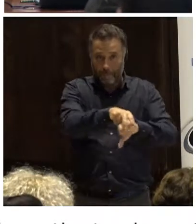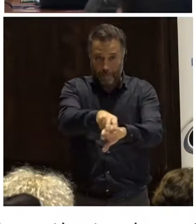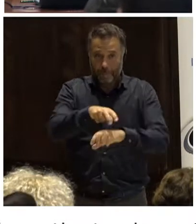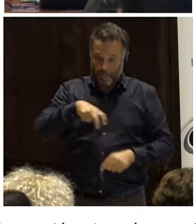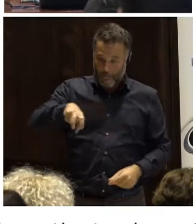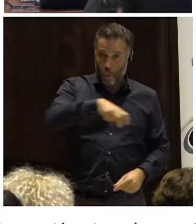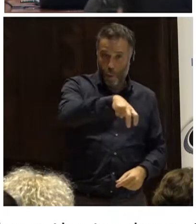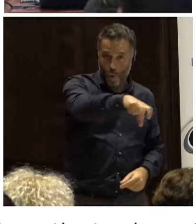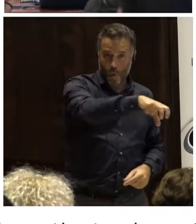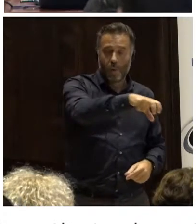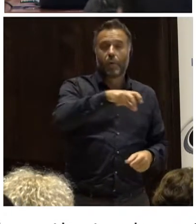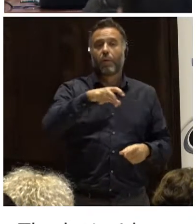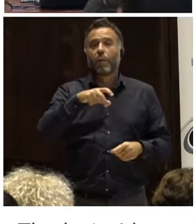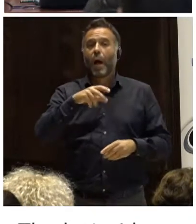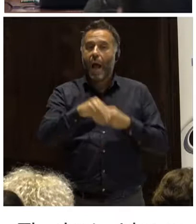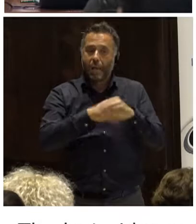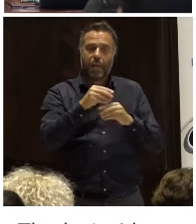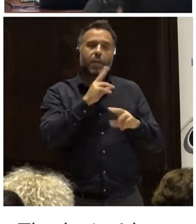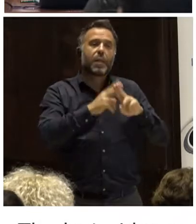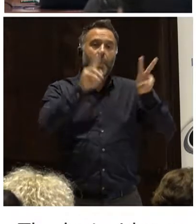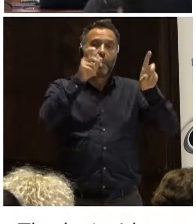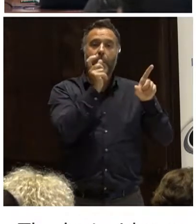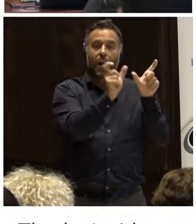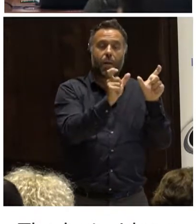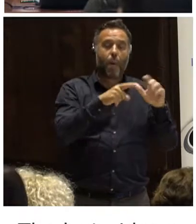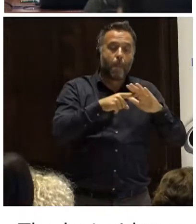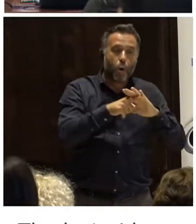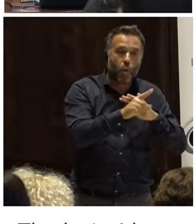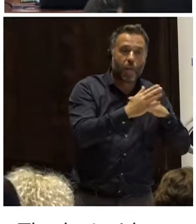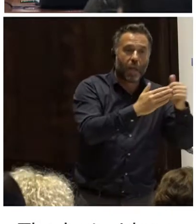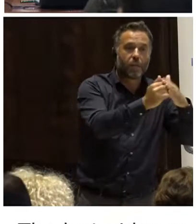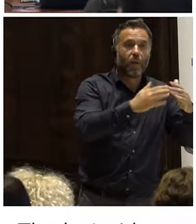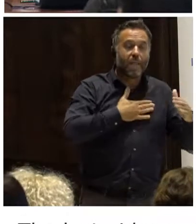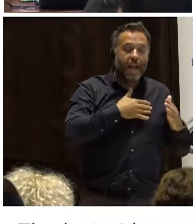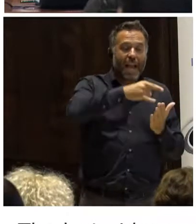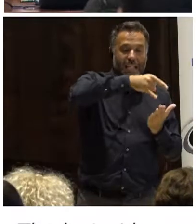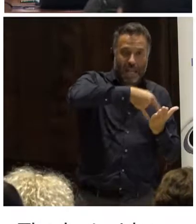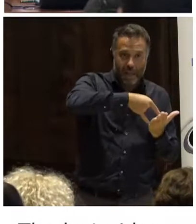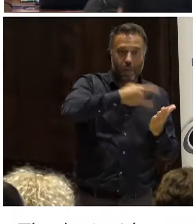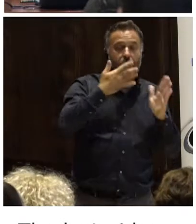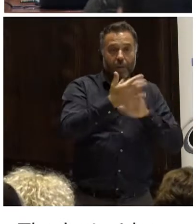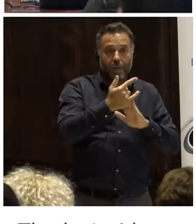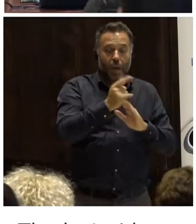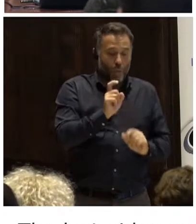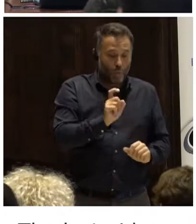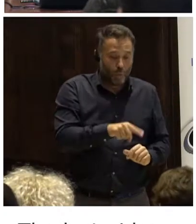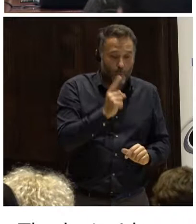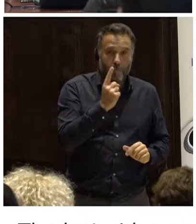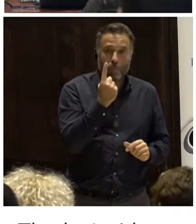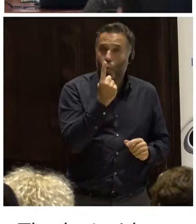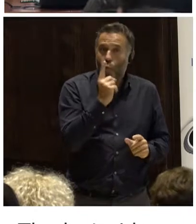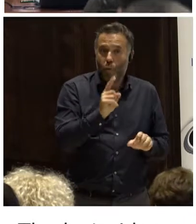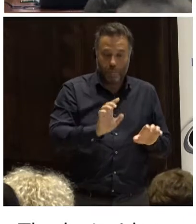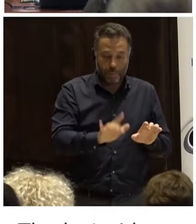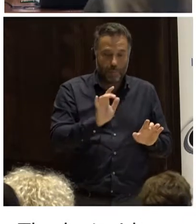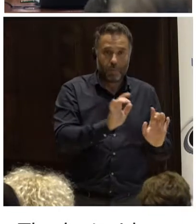process. So with just one touch of the head in a switch, he is able to drive